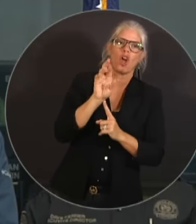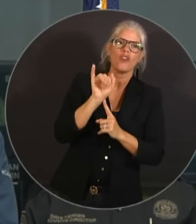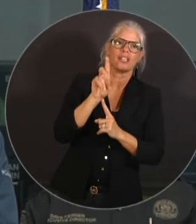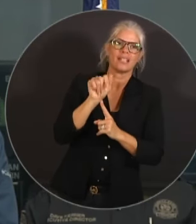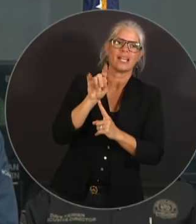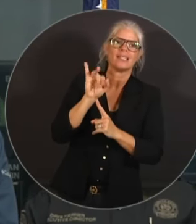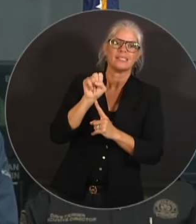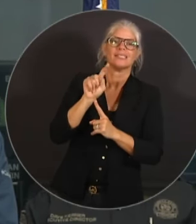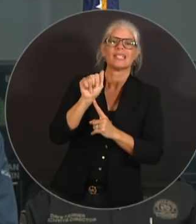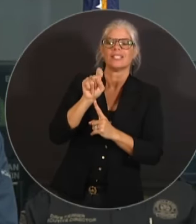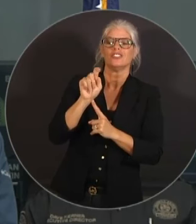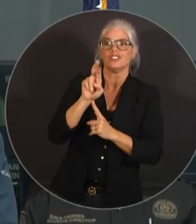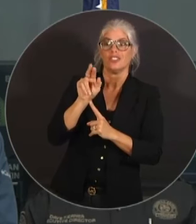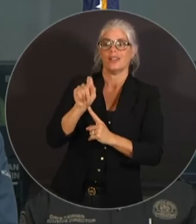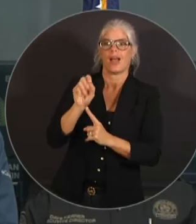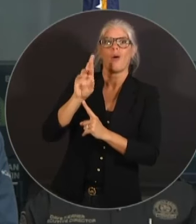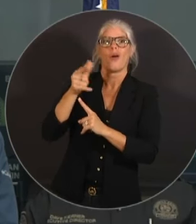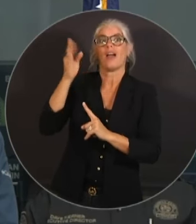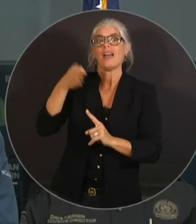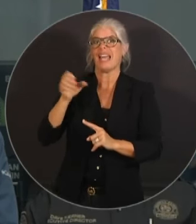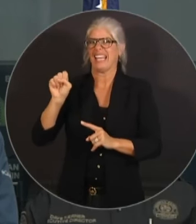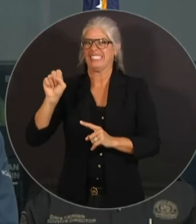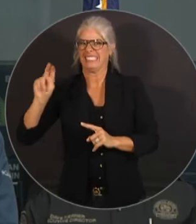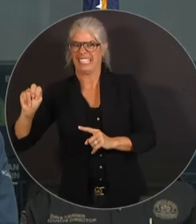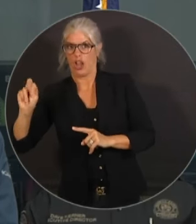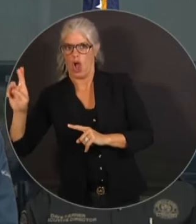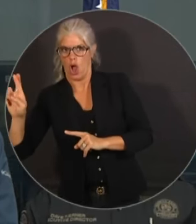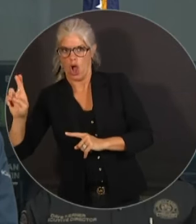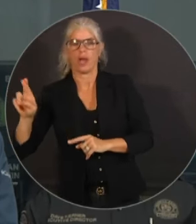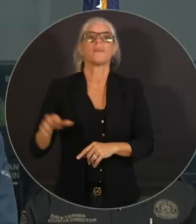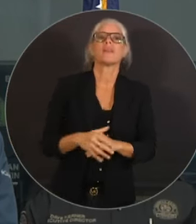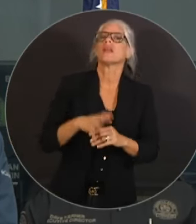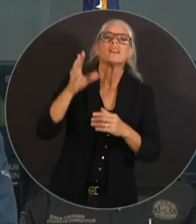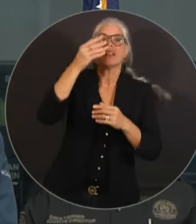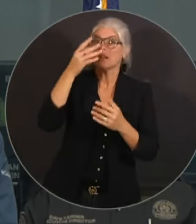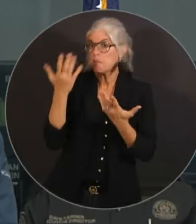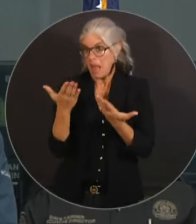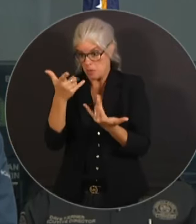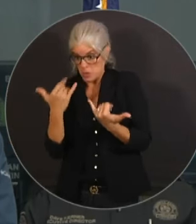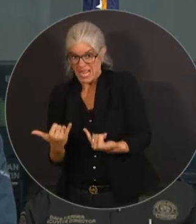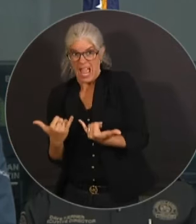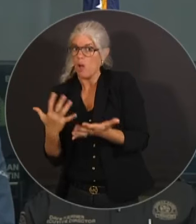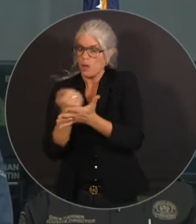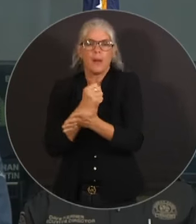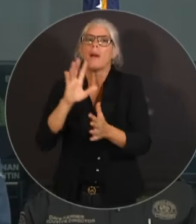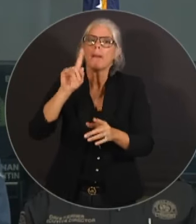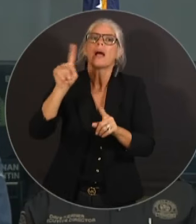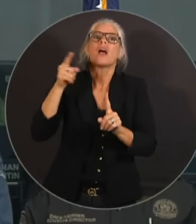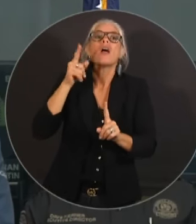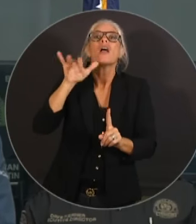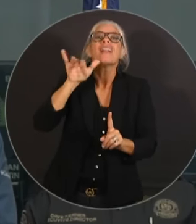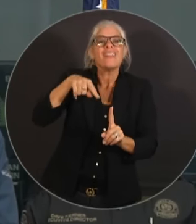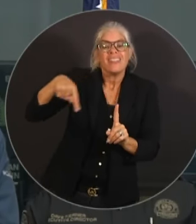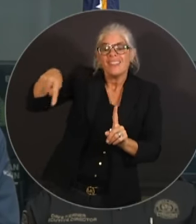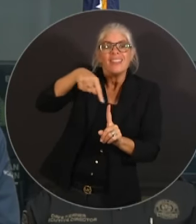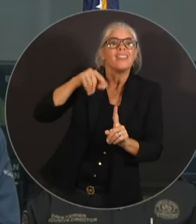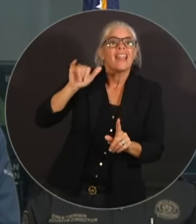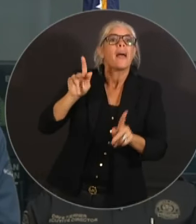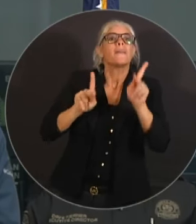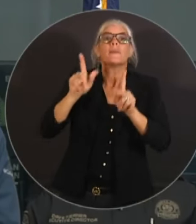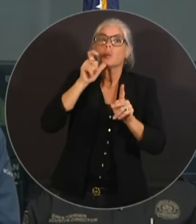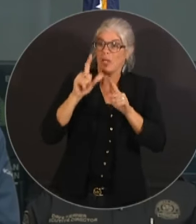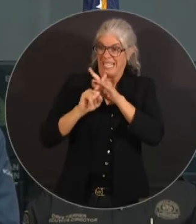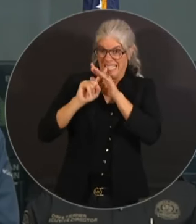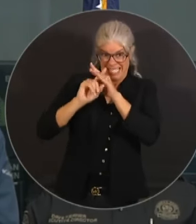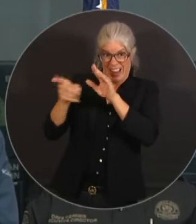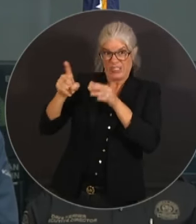floridadisaster.org/SNR, but you can continue to do that regardless if you've done it yet or not. Those who live in an evacuation zone and depend on